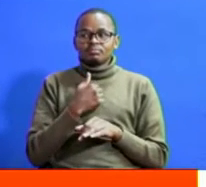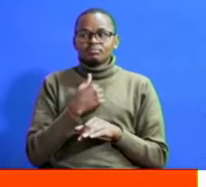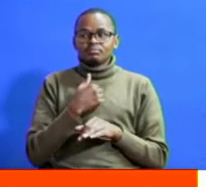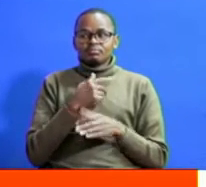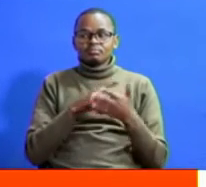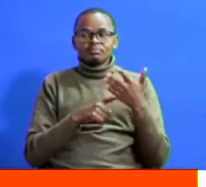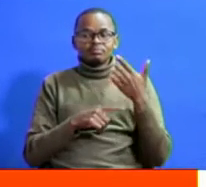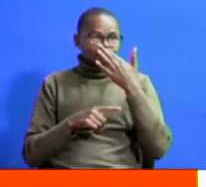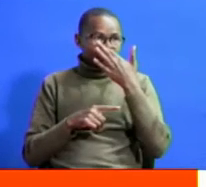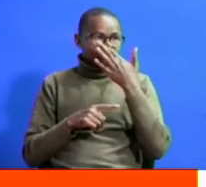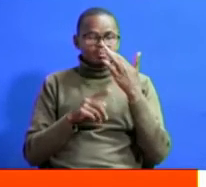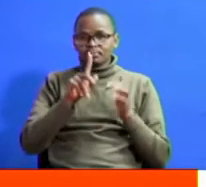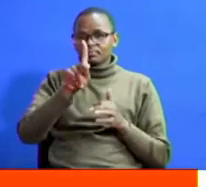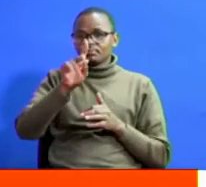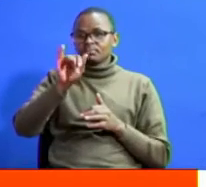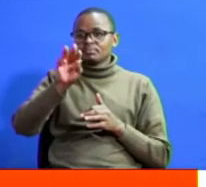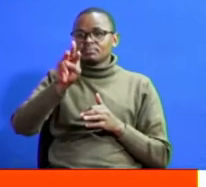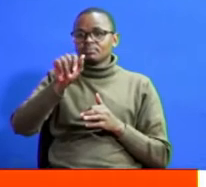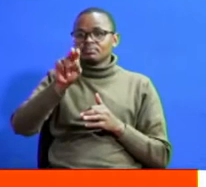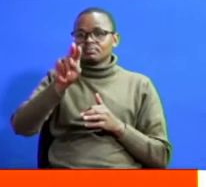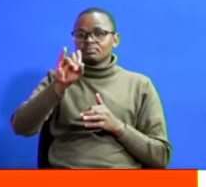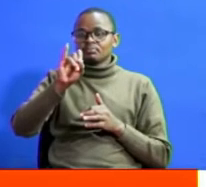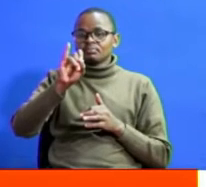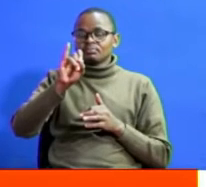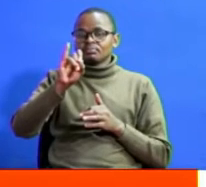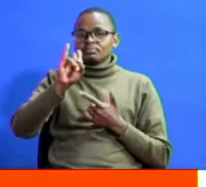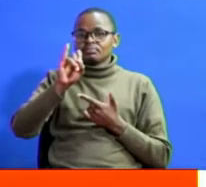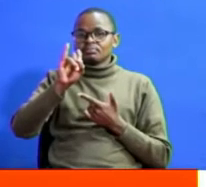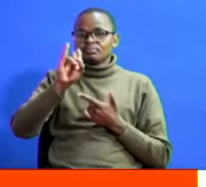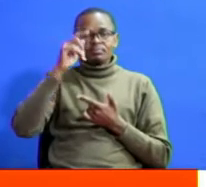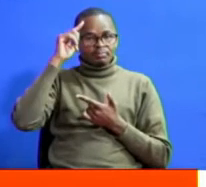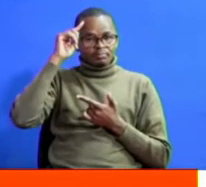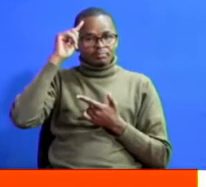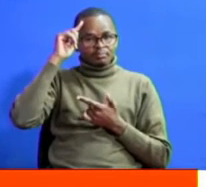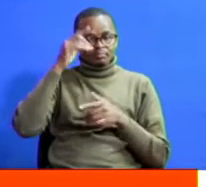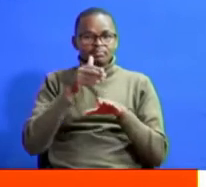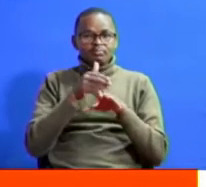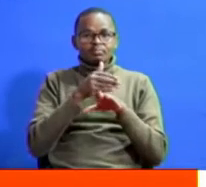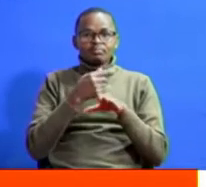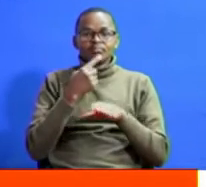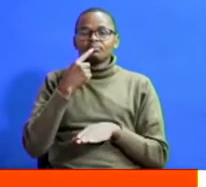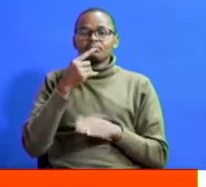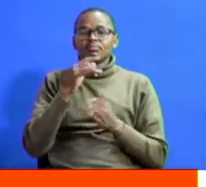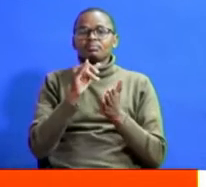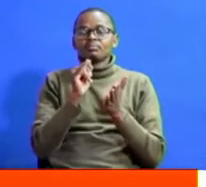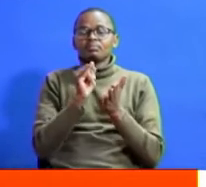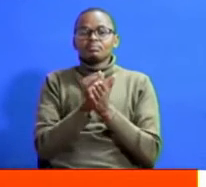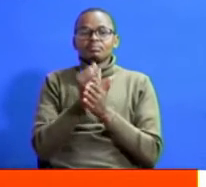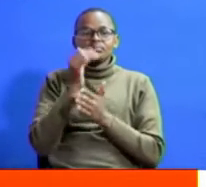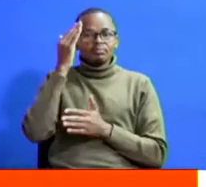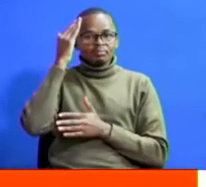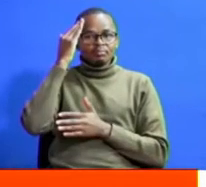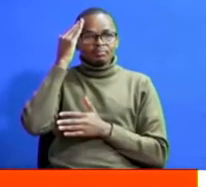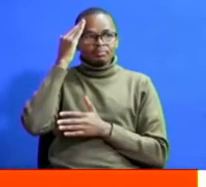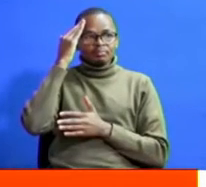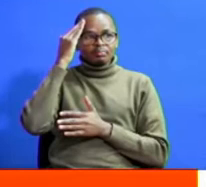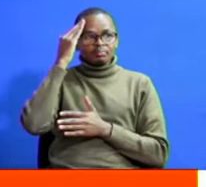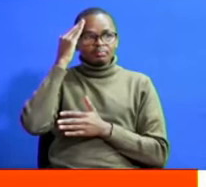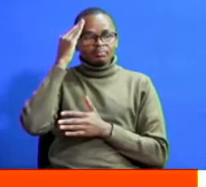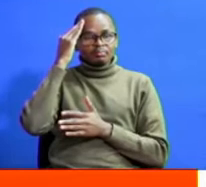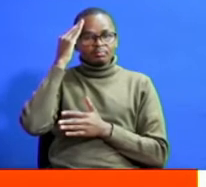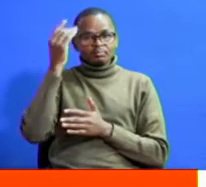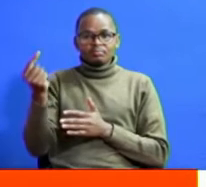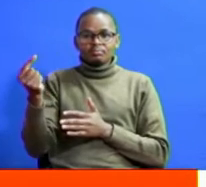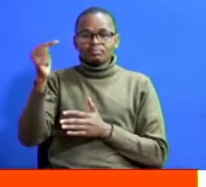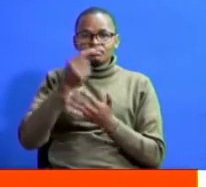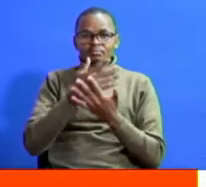what Kimani Ichung'wah was saying, the MP for Kikuyu was saying, that, you know, he was bringing to